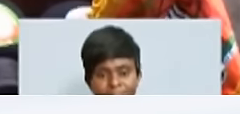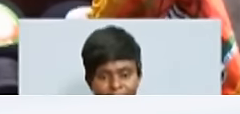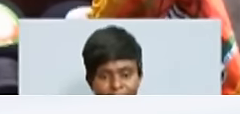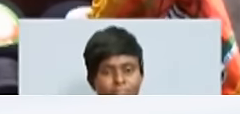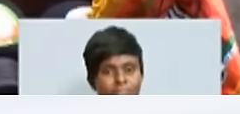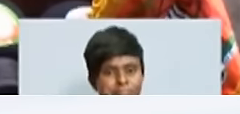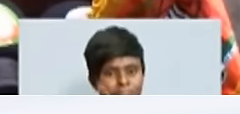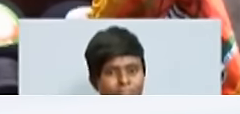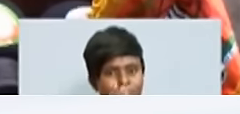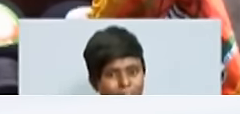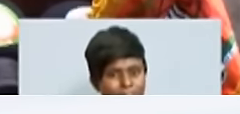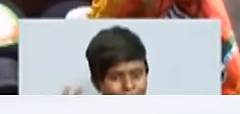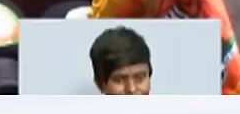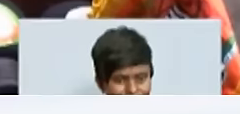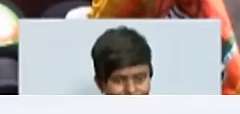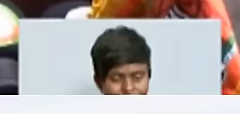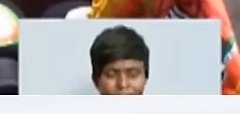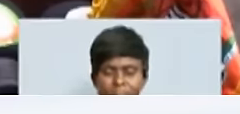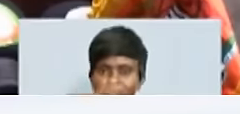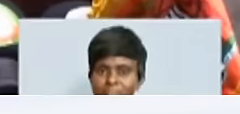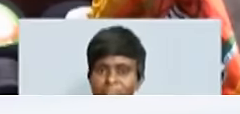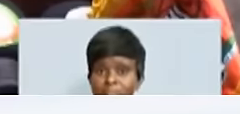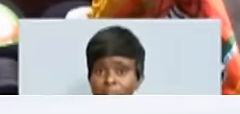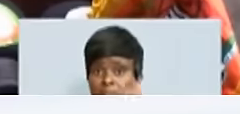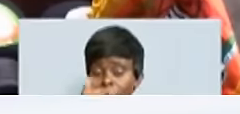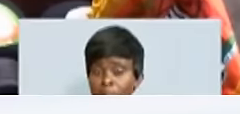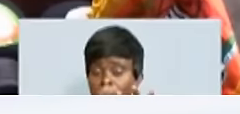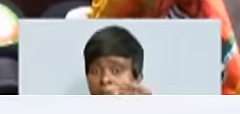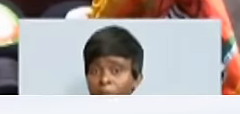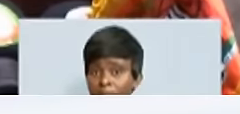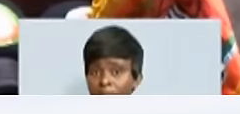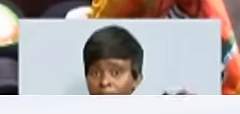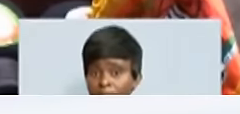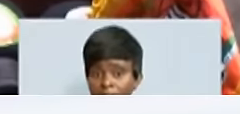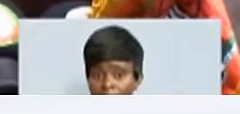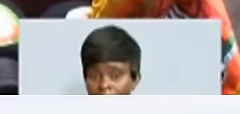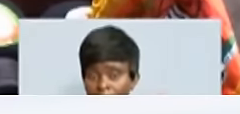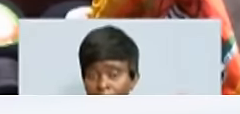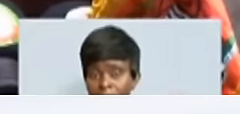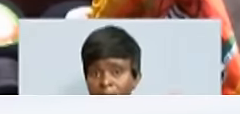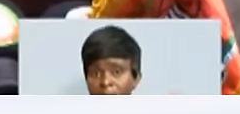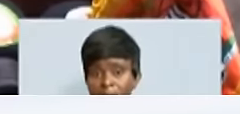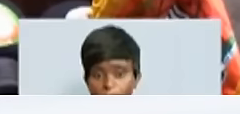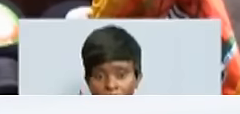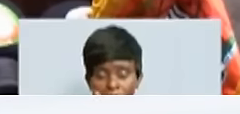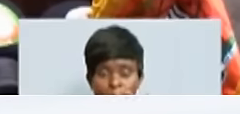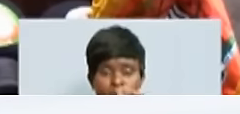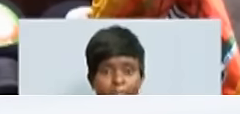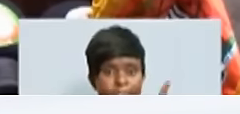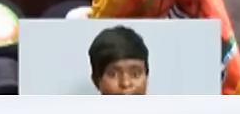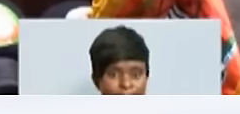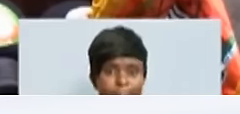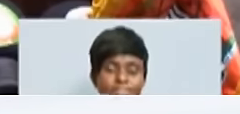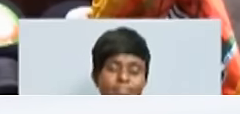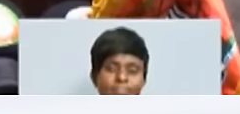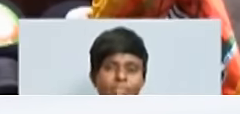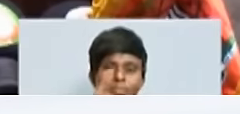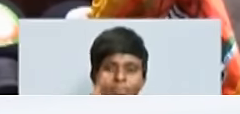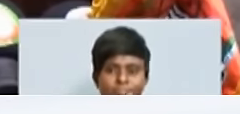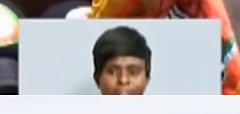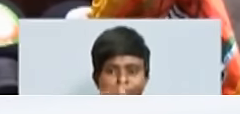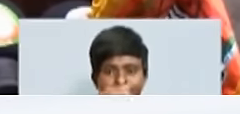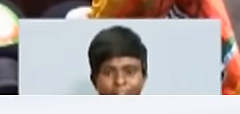mean some benefit today, but in order to spread benefits to others, all those citizens who